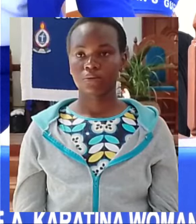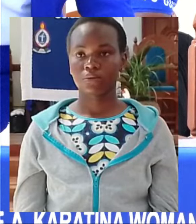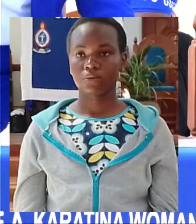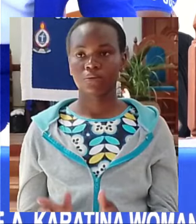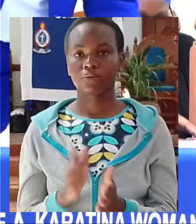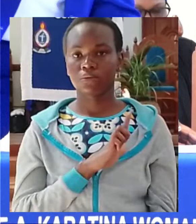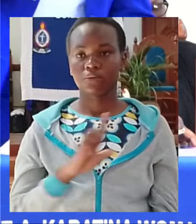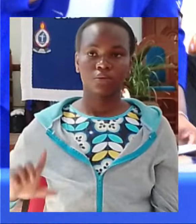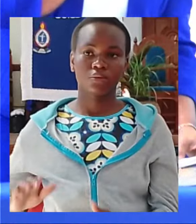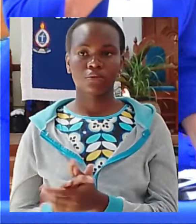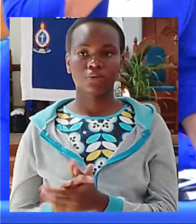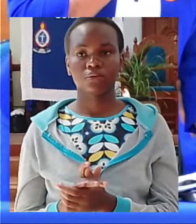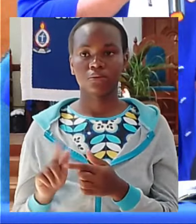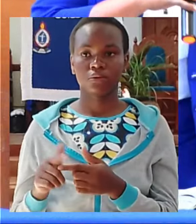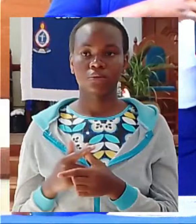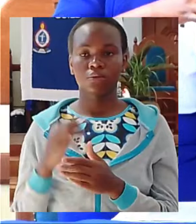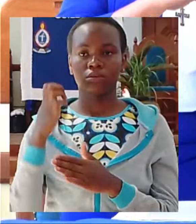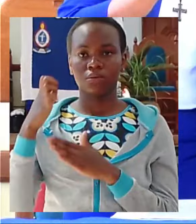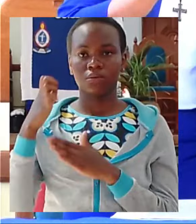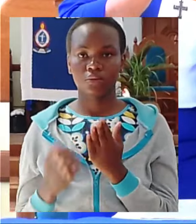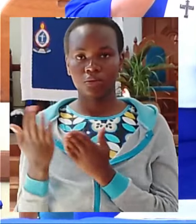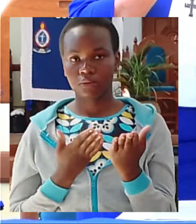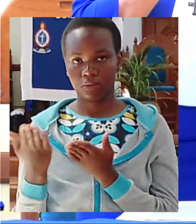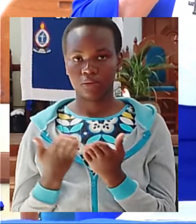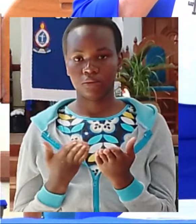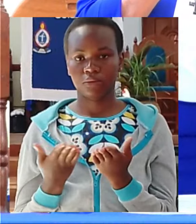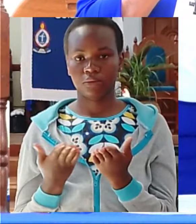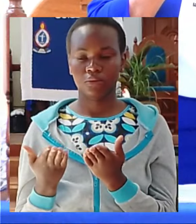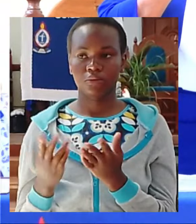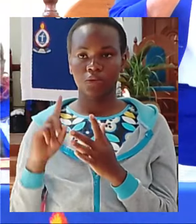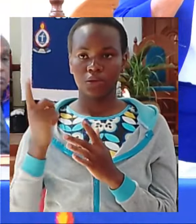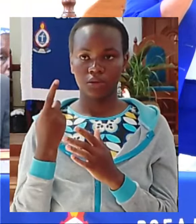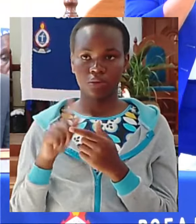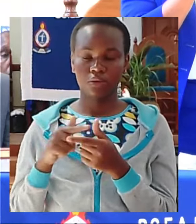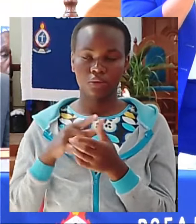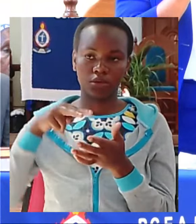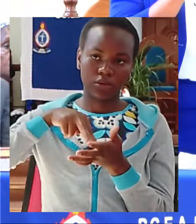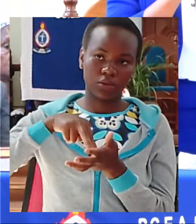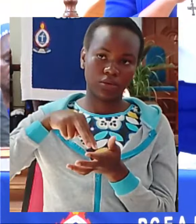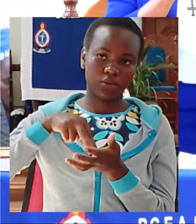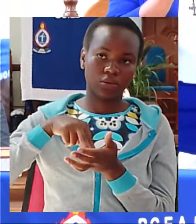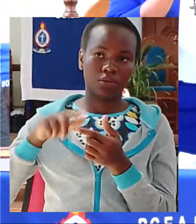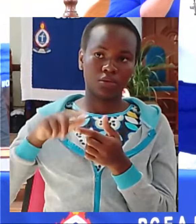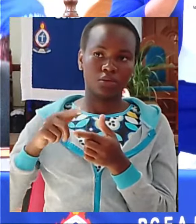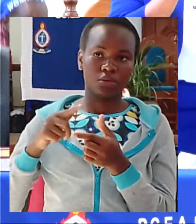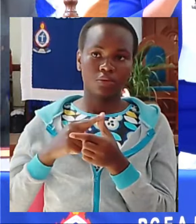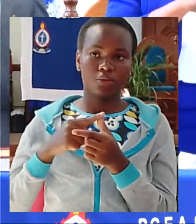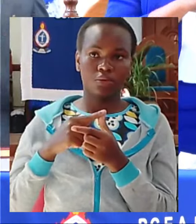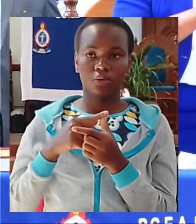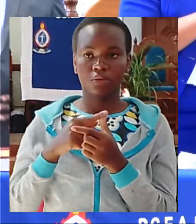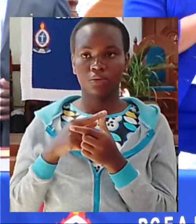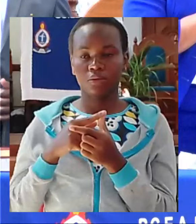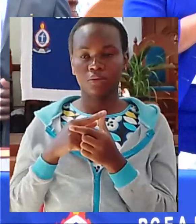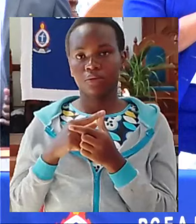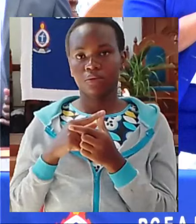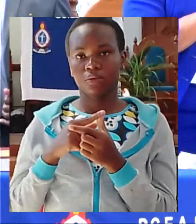Bwana sifiwe. Tunataka kukumalizia ibada hii ya kwanza, kwa hivyo tutasimama, that we may be able to receive the benediction,